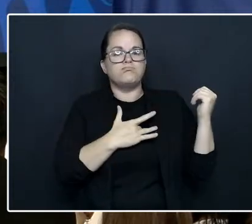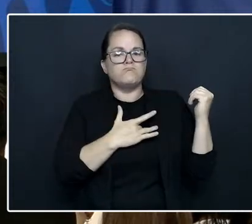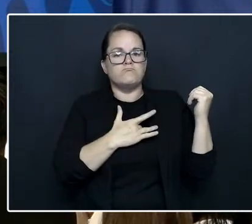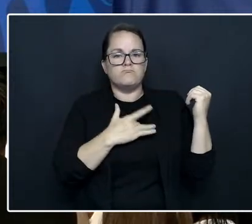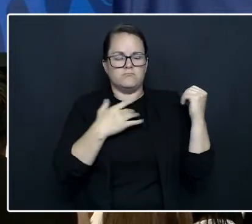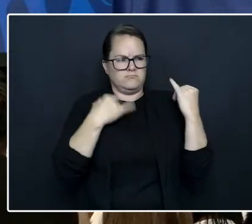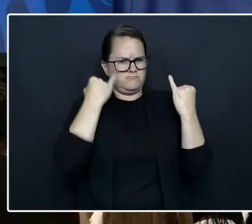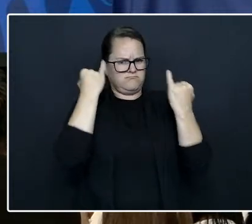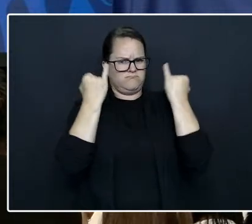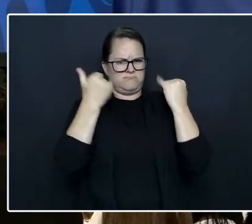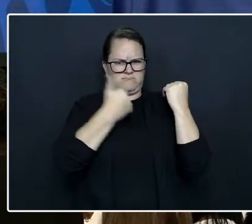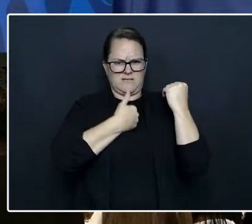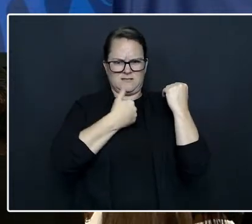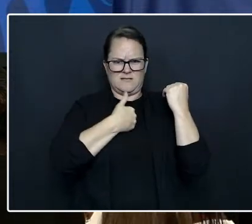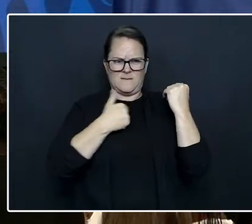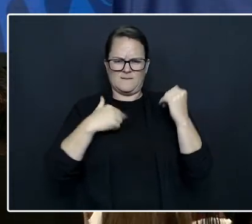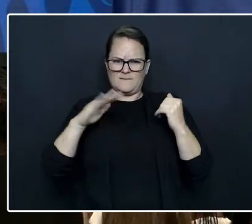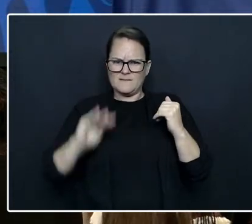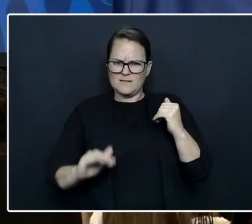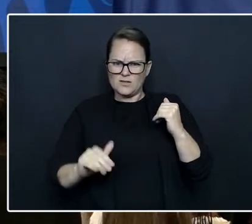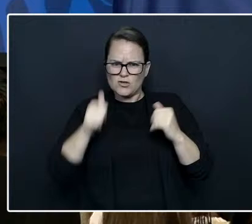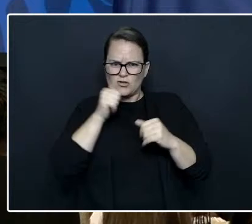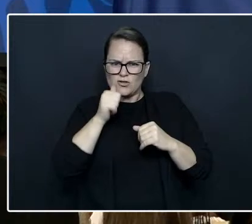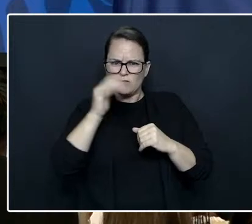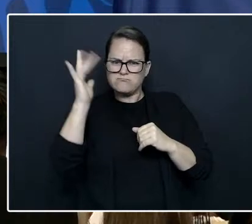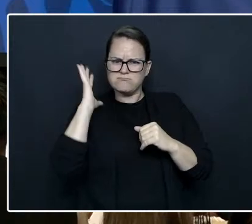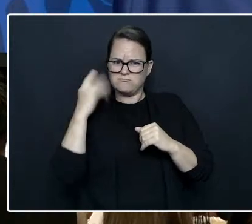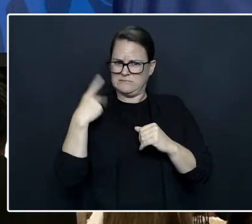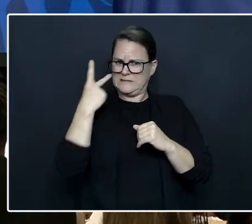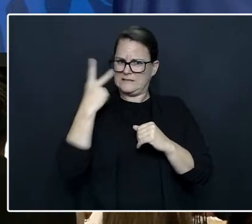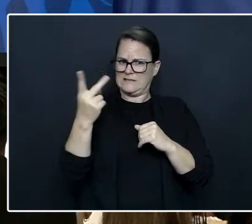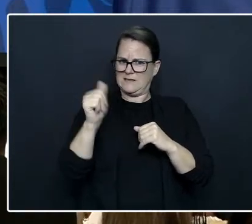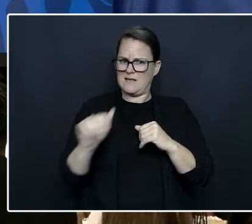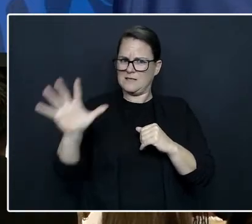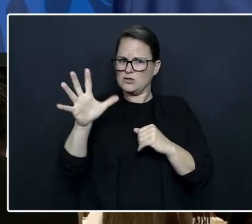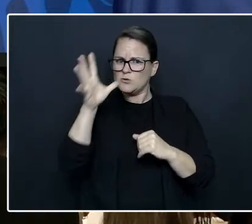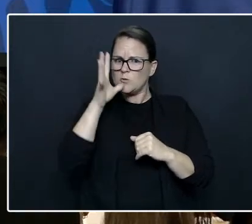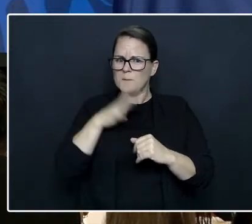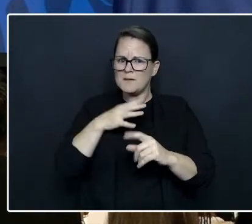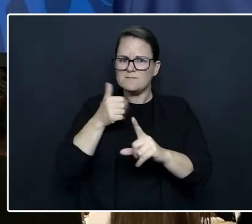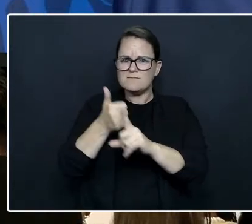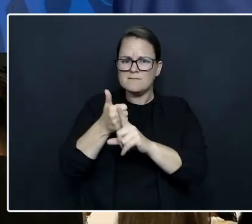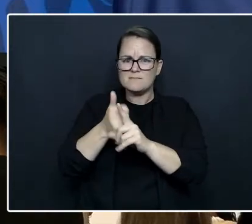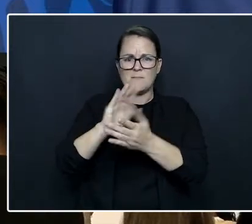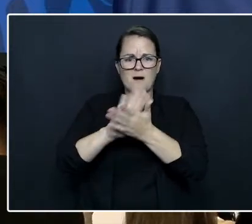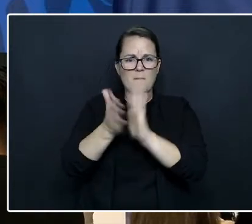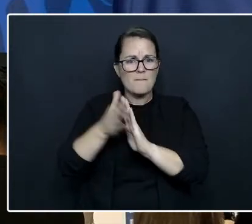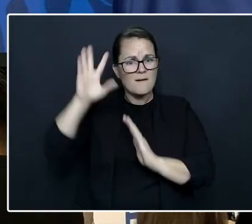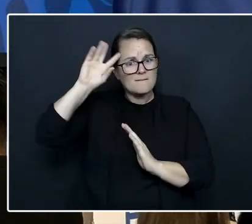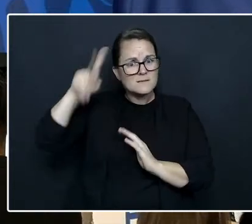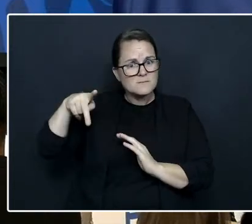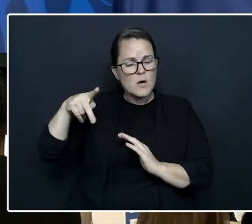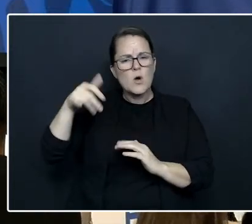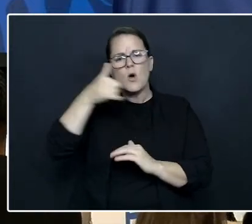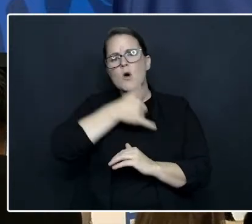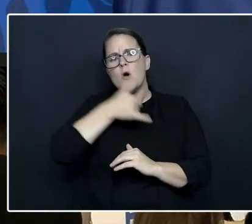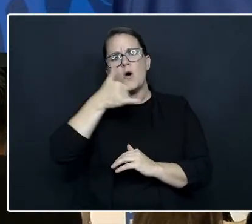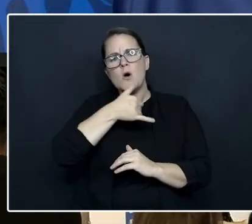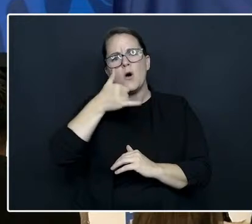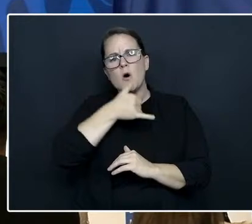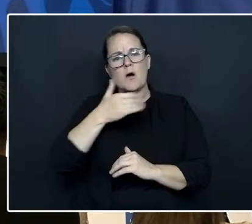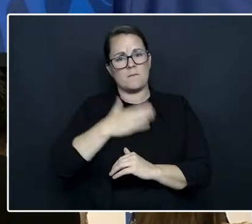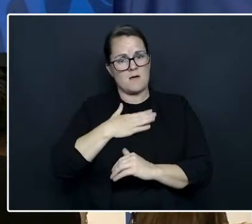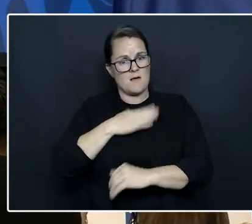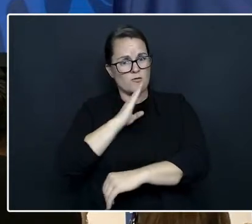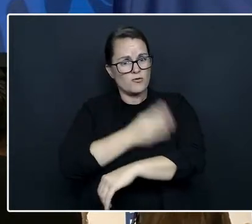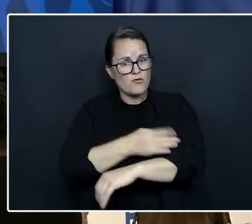American woman helping lead our country. I mean, I'm glad my daughter has that and all of our daughters. And every day